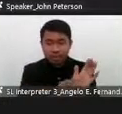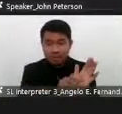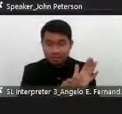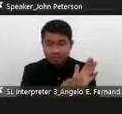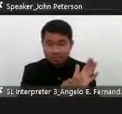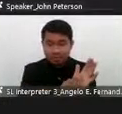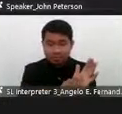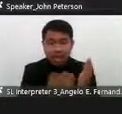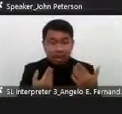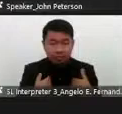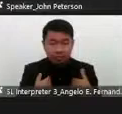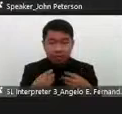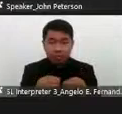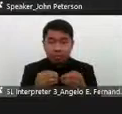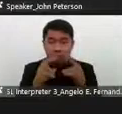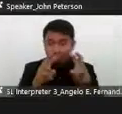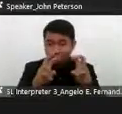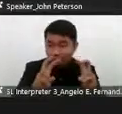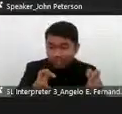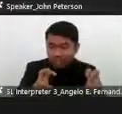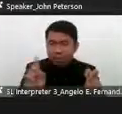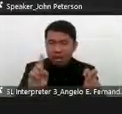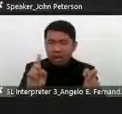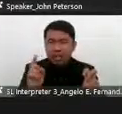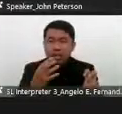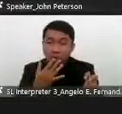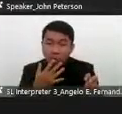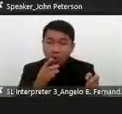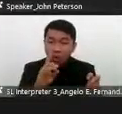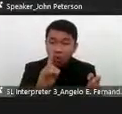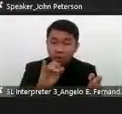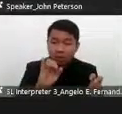the use of dyes, and with this emergence of